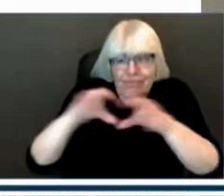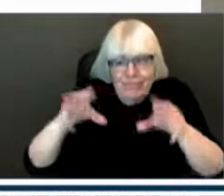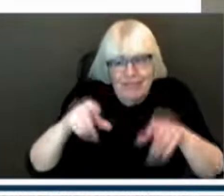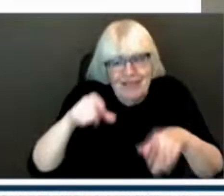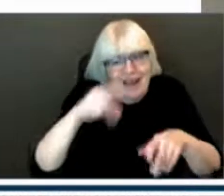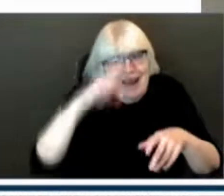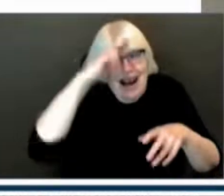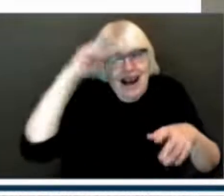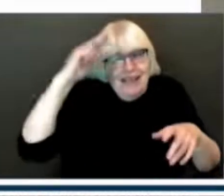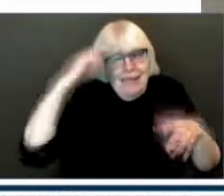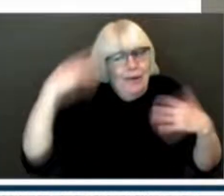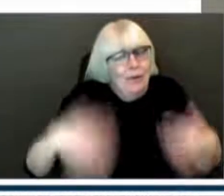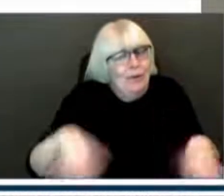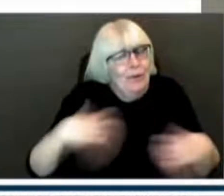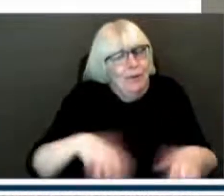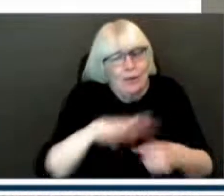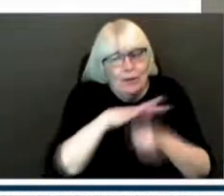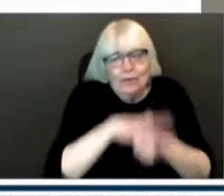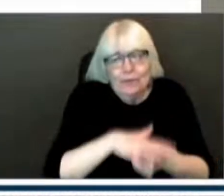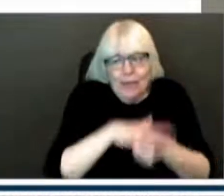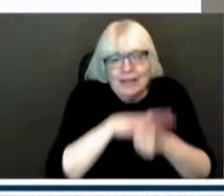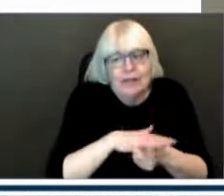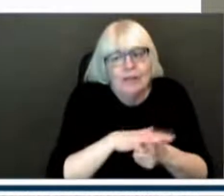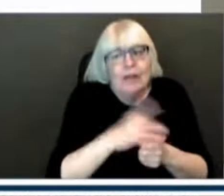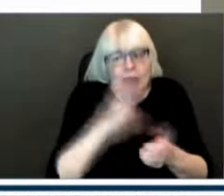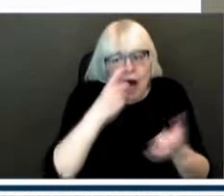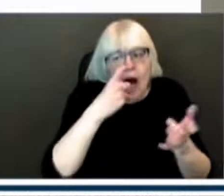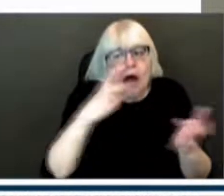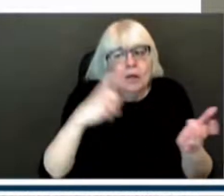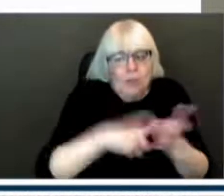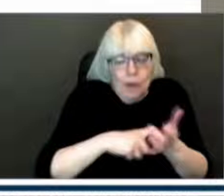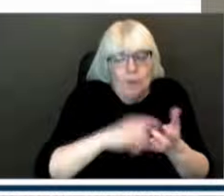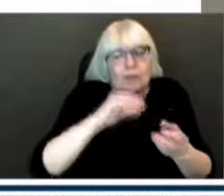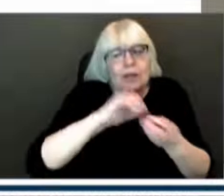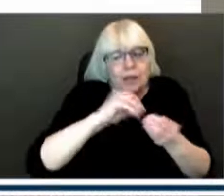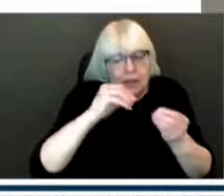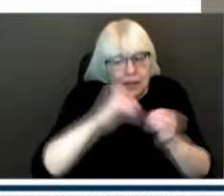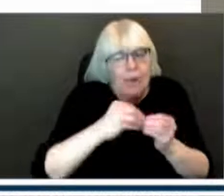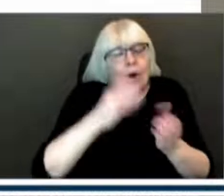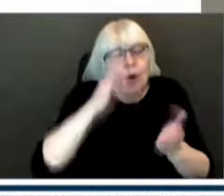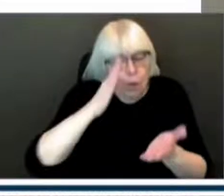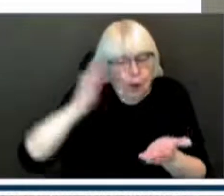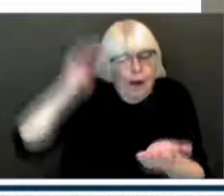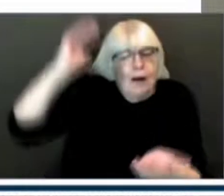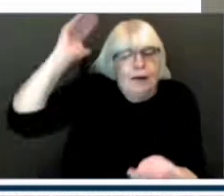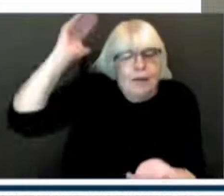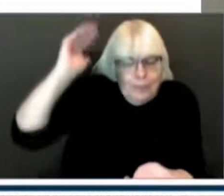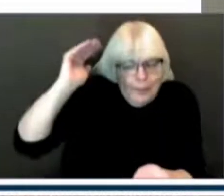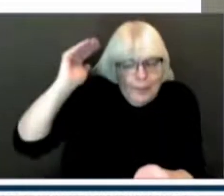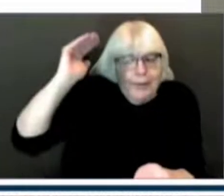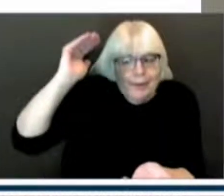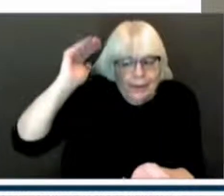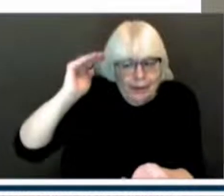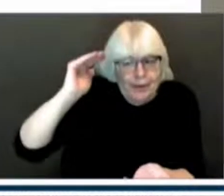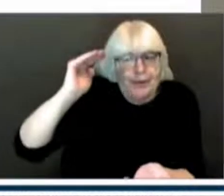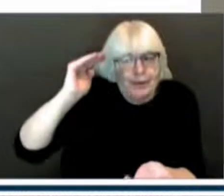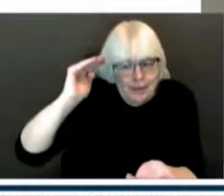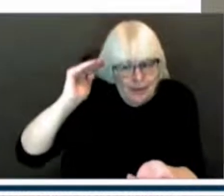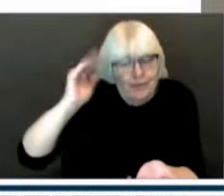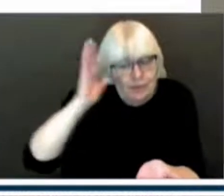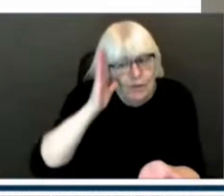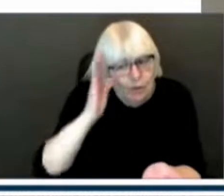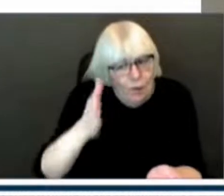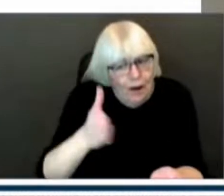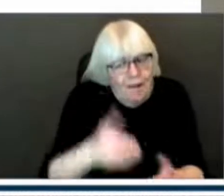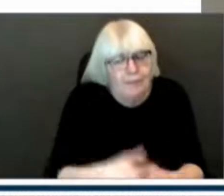numbers are starting to, they will start to come down as we start to, as they start to reflect the decreased virus activity